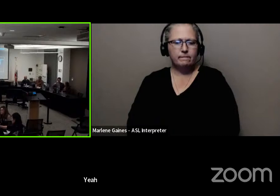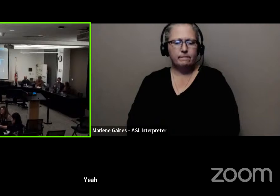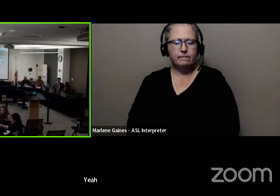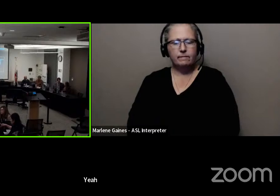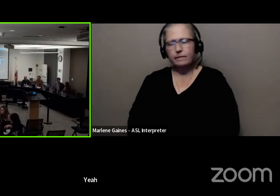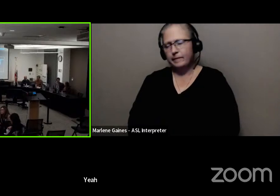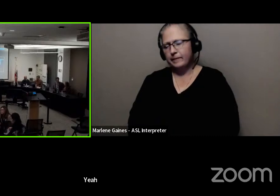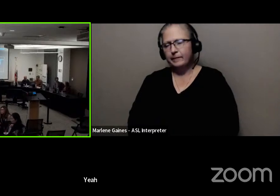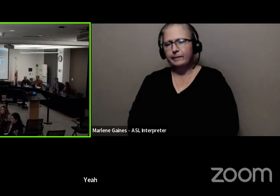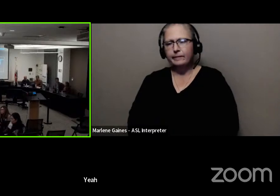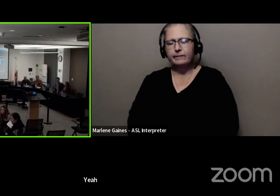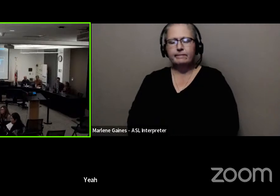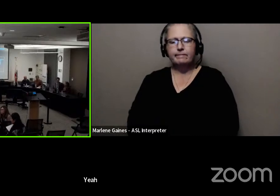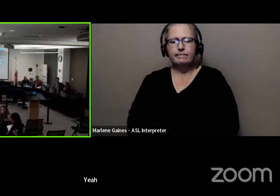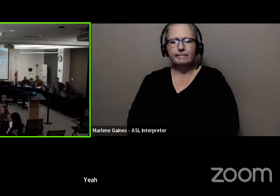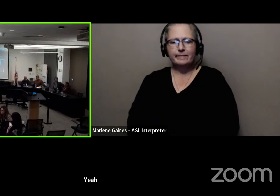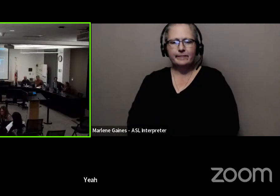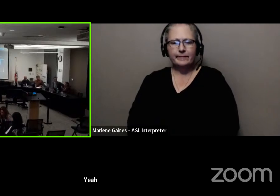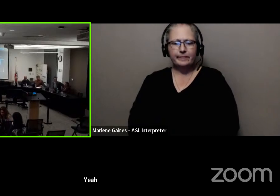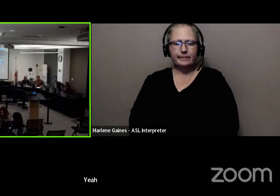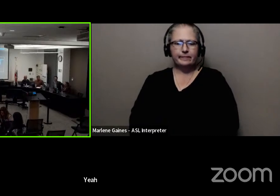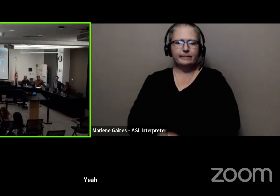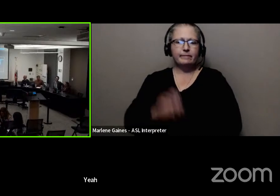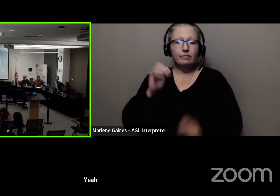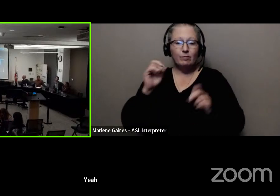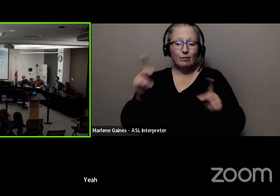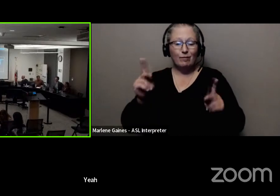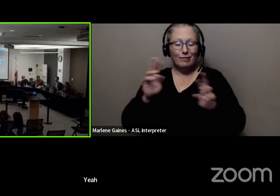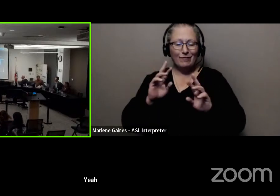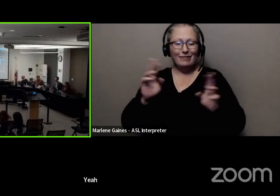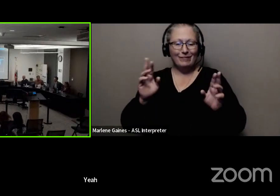Okay. All right, everybody.